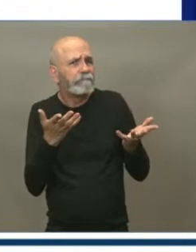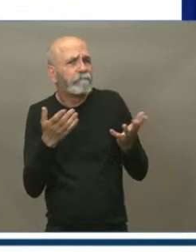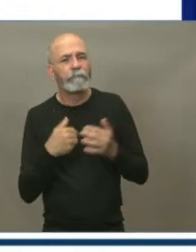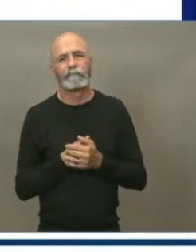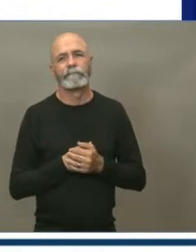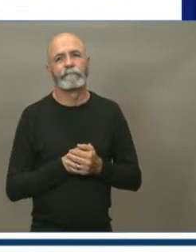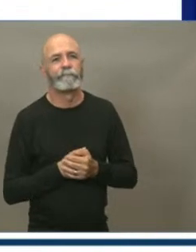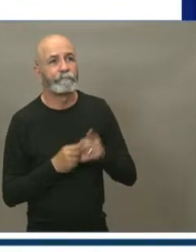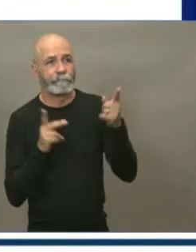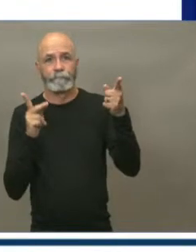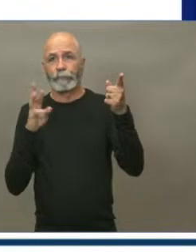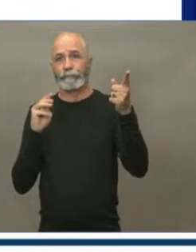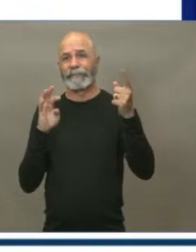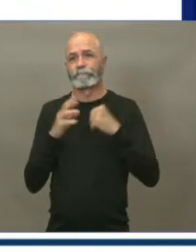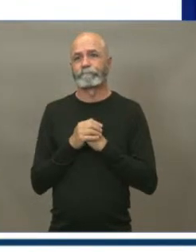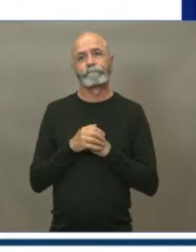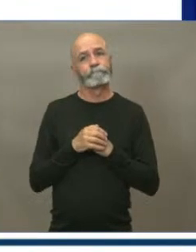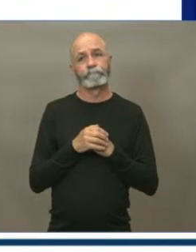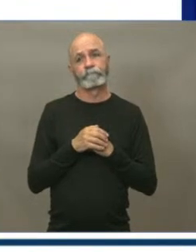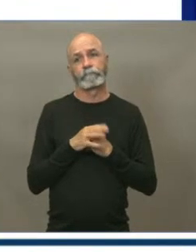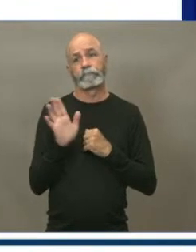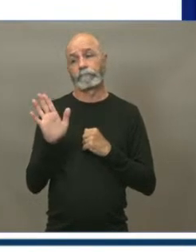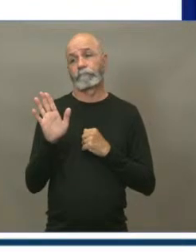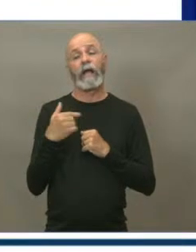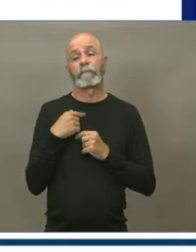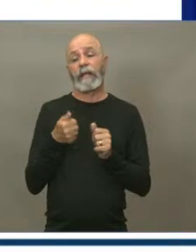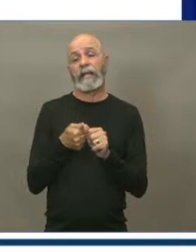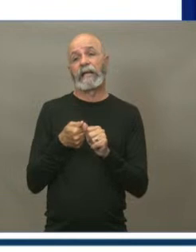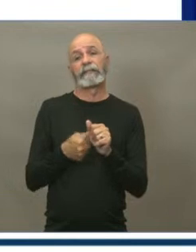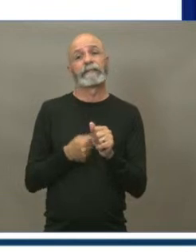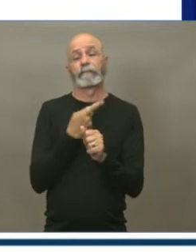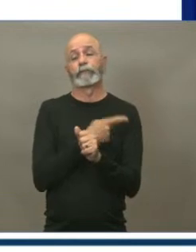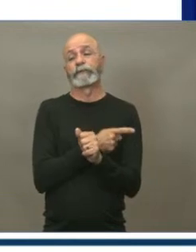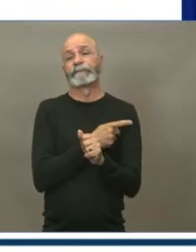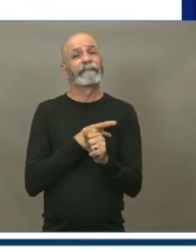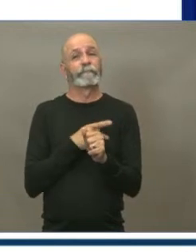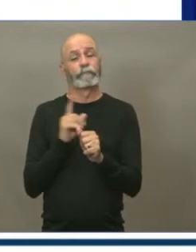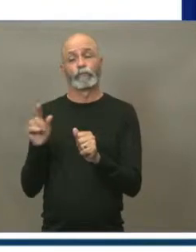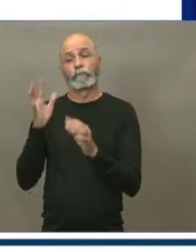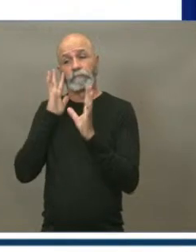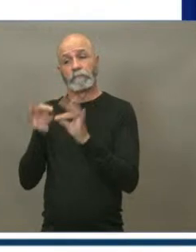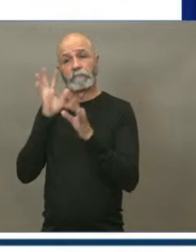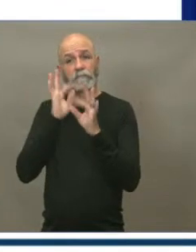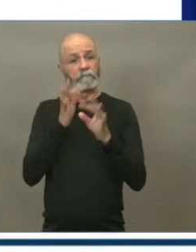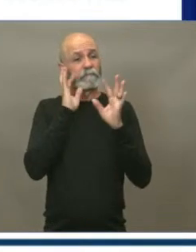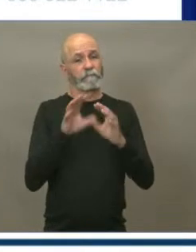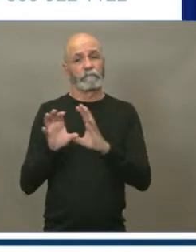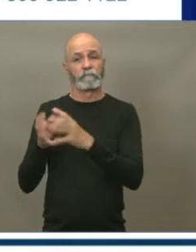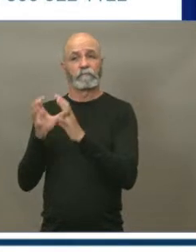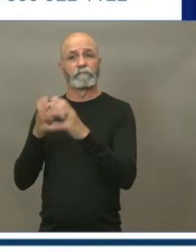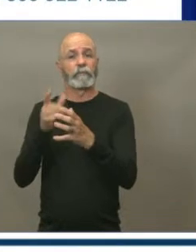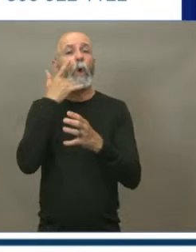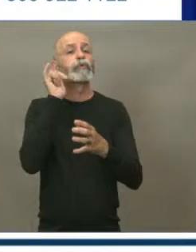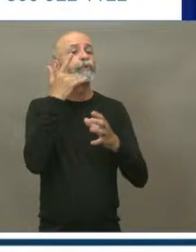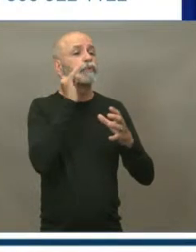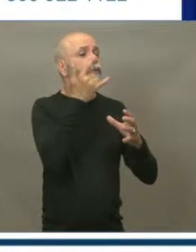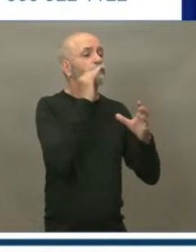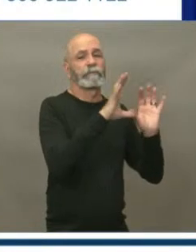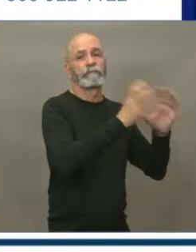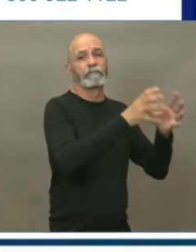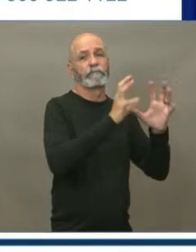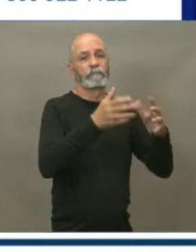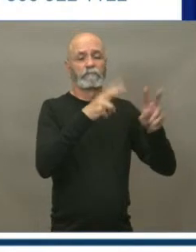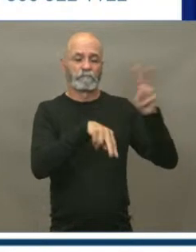recommendations here provincially. Every province looks at the epidemiology that they have locally and our own vaccine